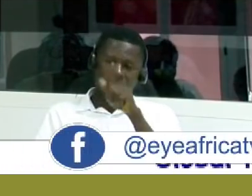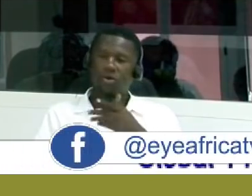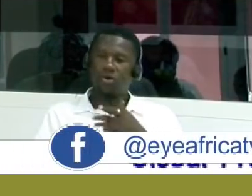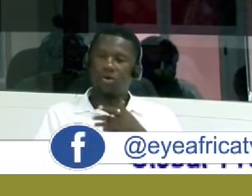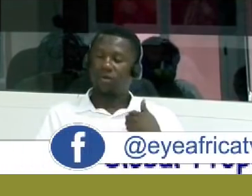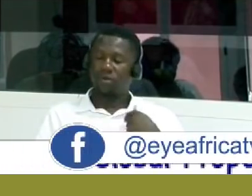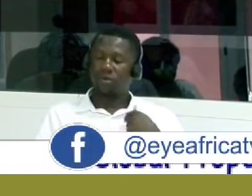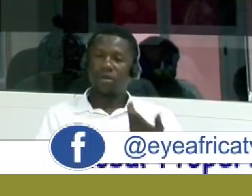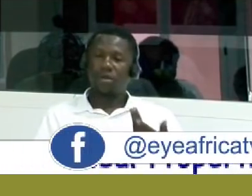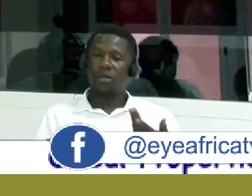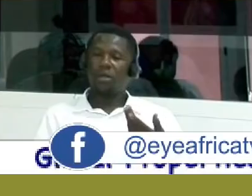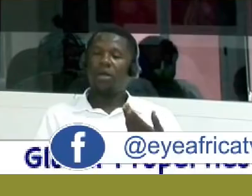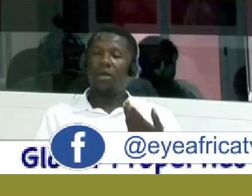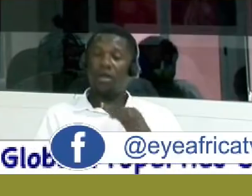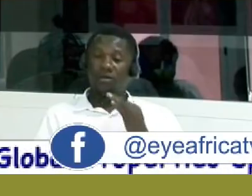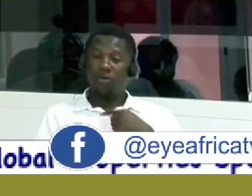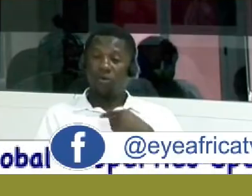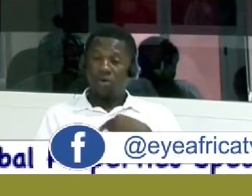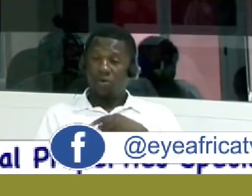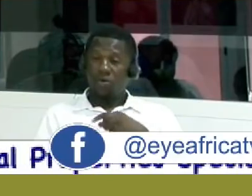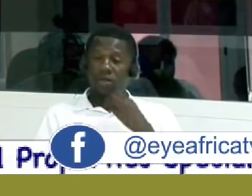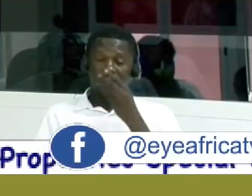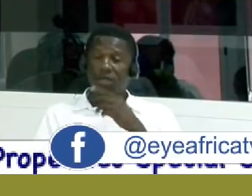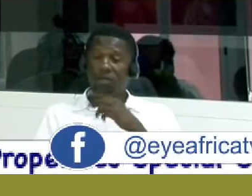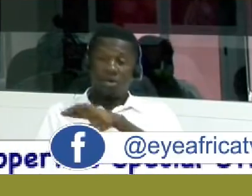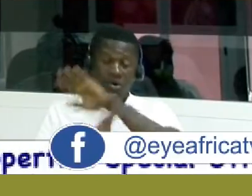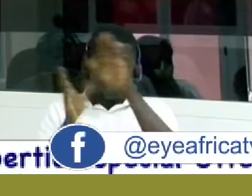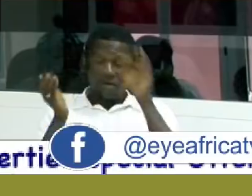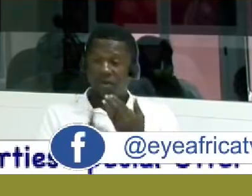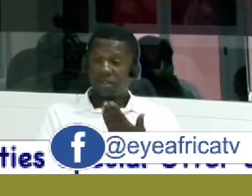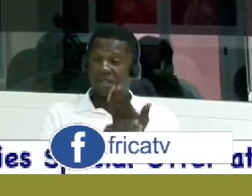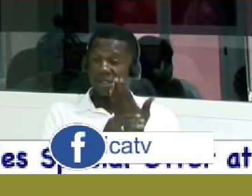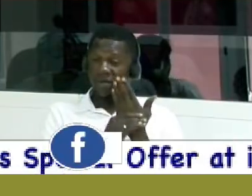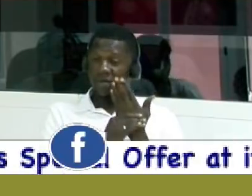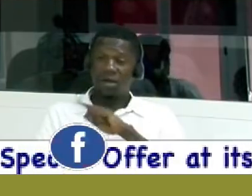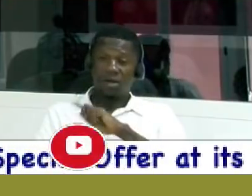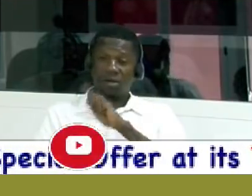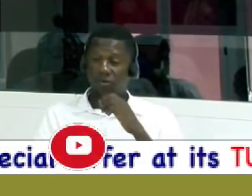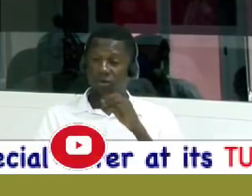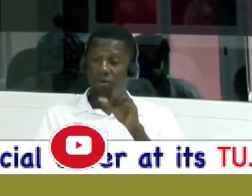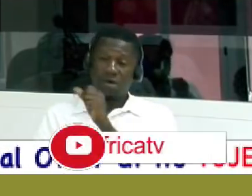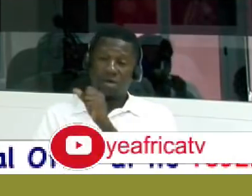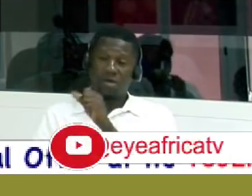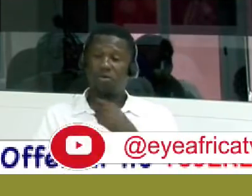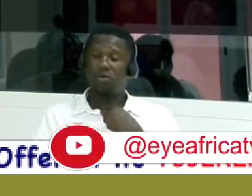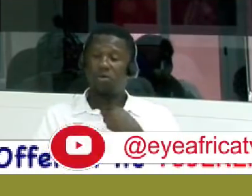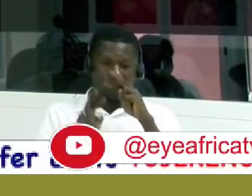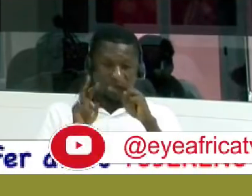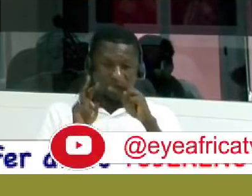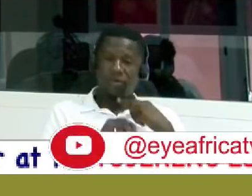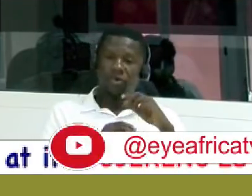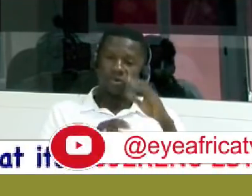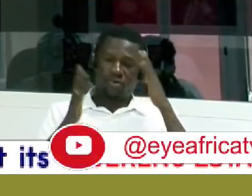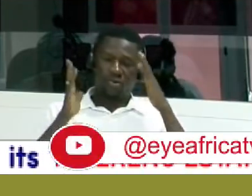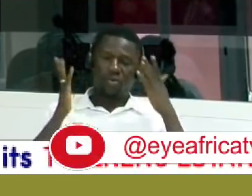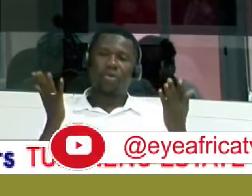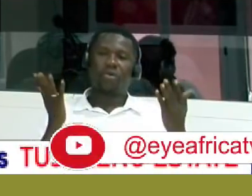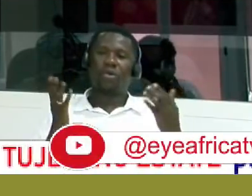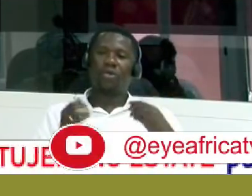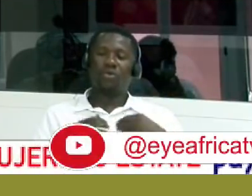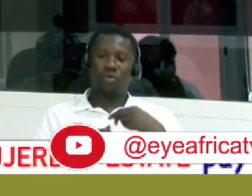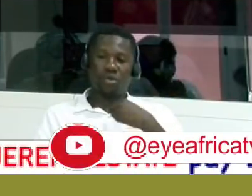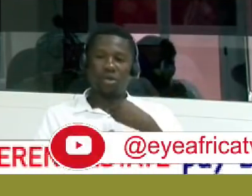you want to say it's all for self and none for others, you're only looking for trouble. So me, I'm saying